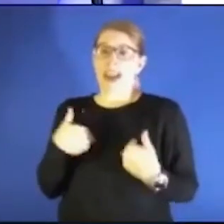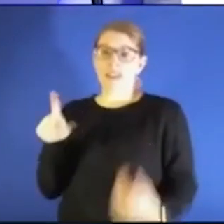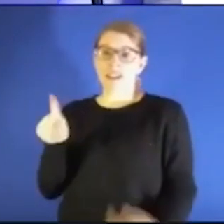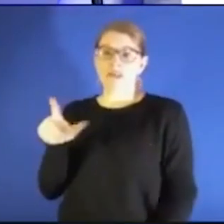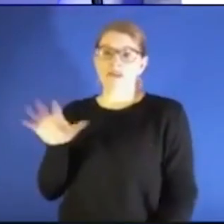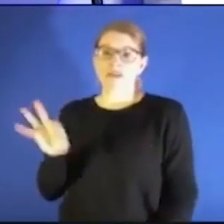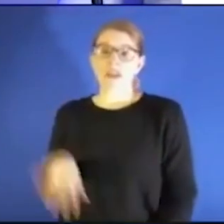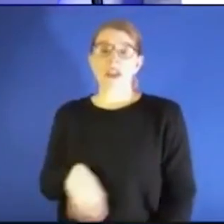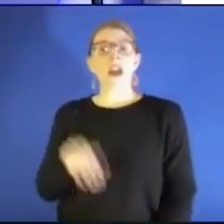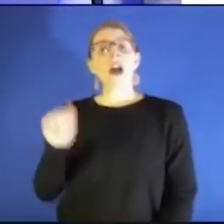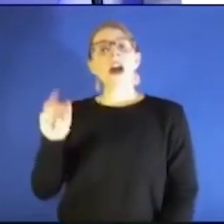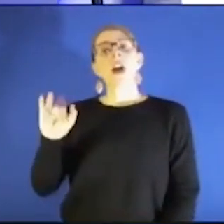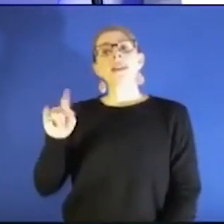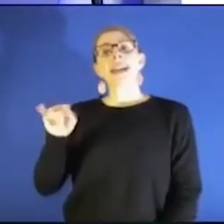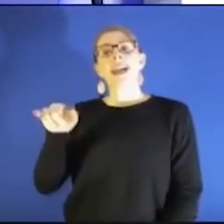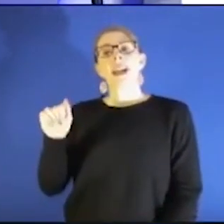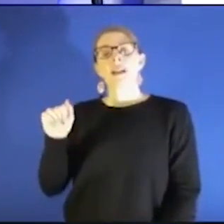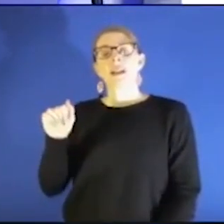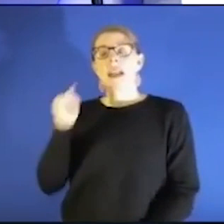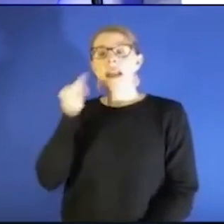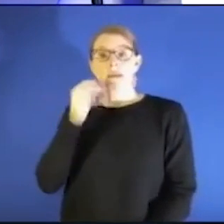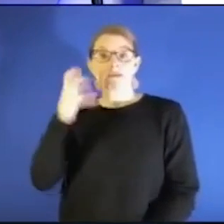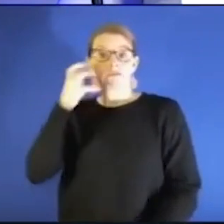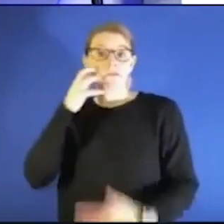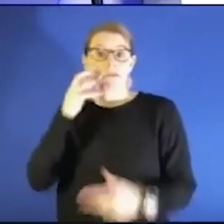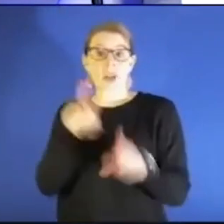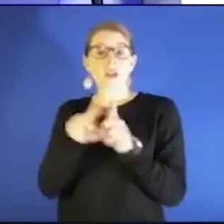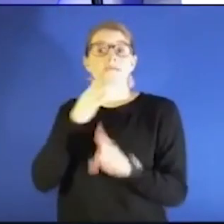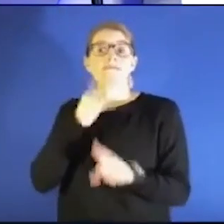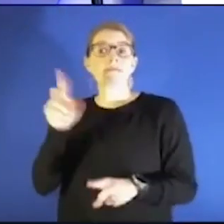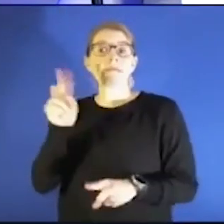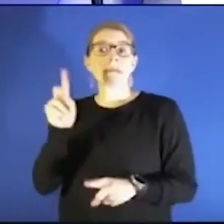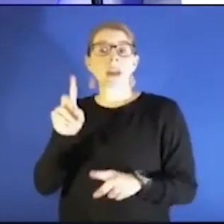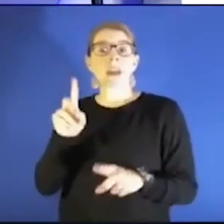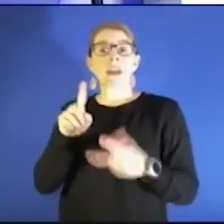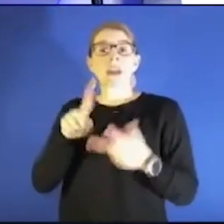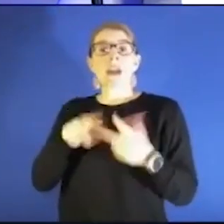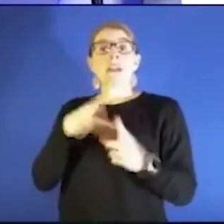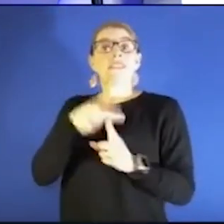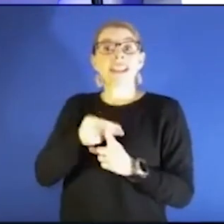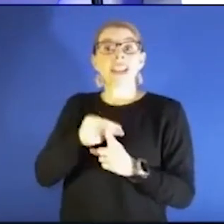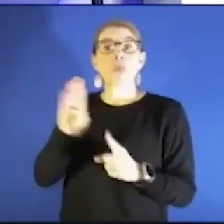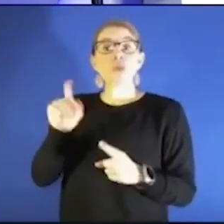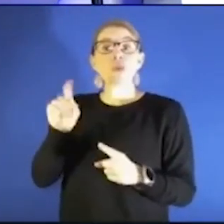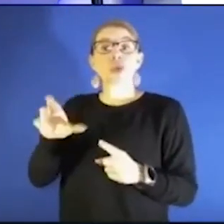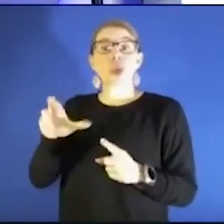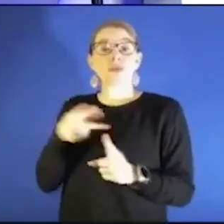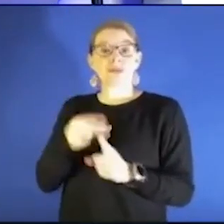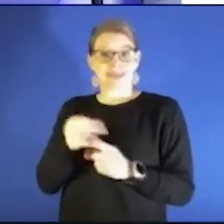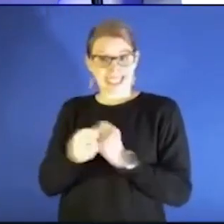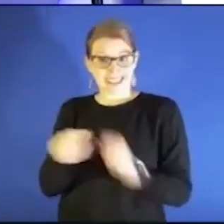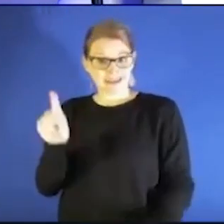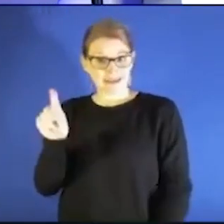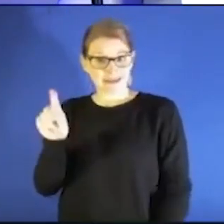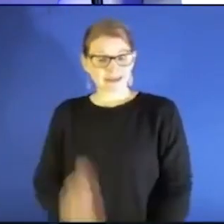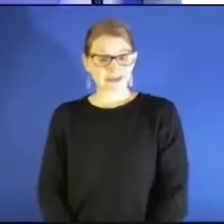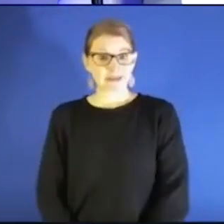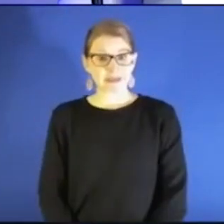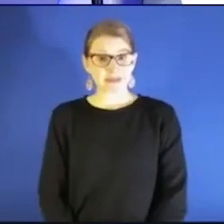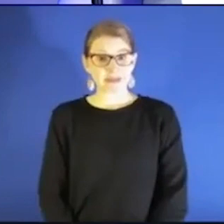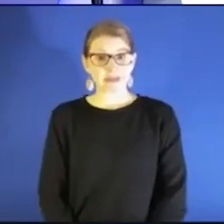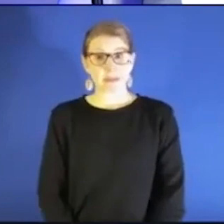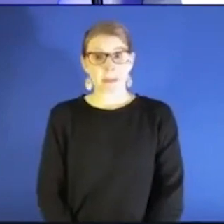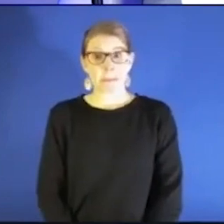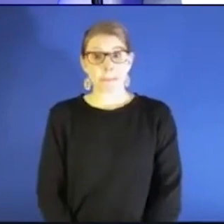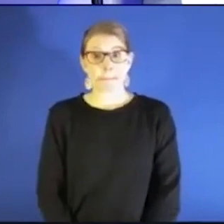is curious, if you're overweight and diabetic, but vaccinated and boosted, are you safe? So you